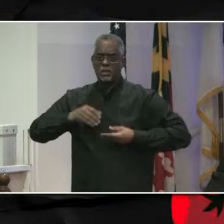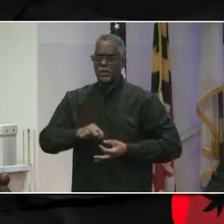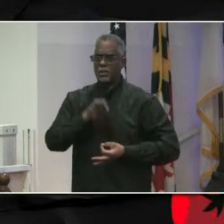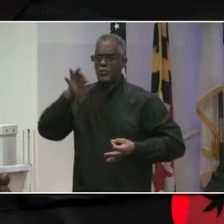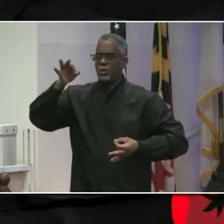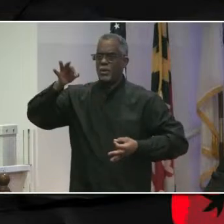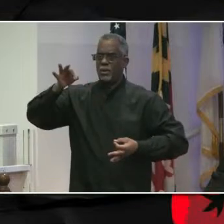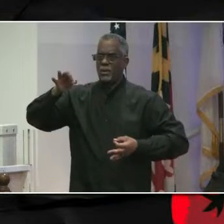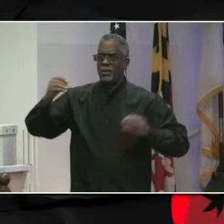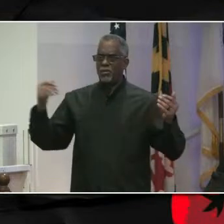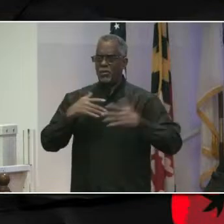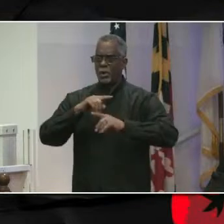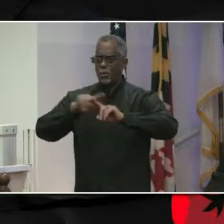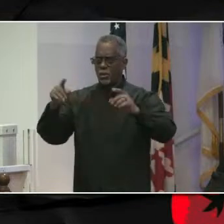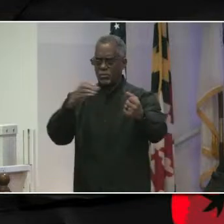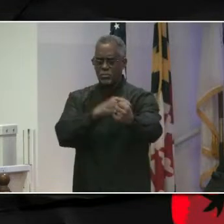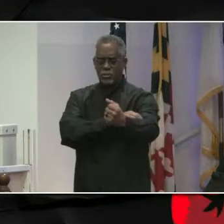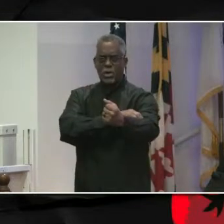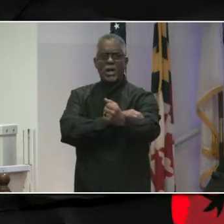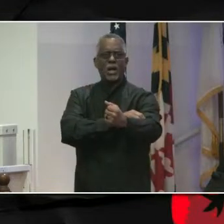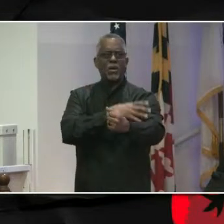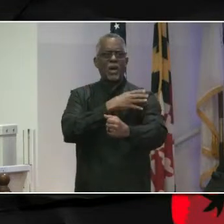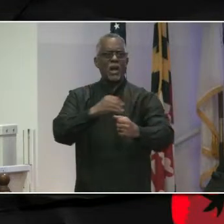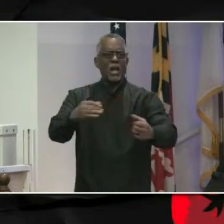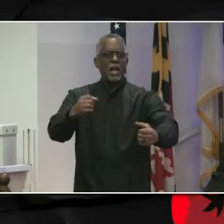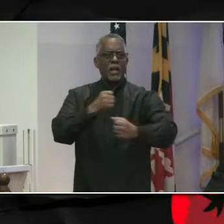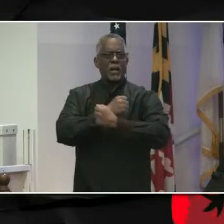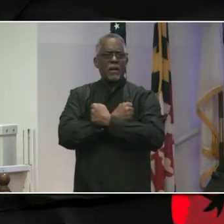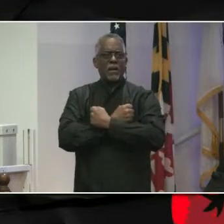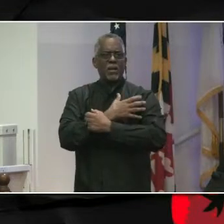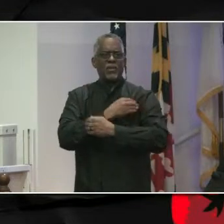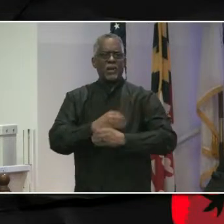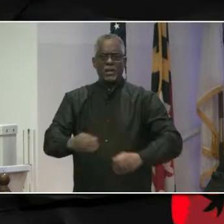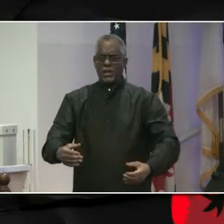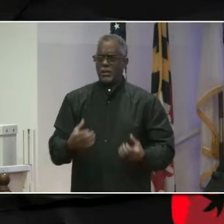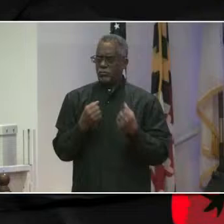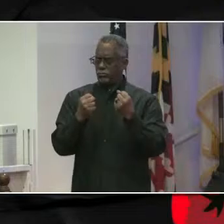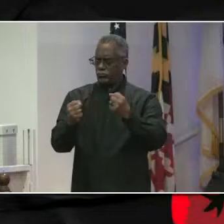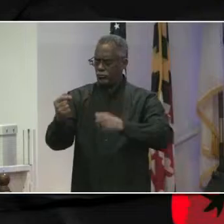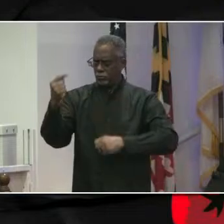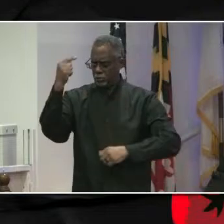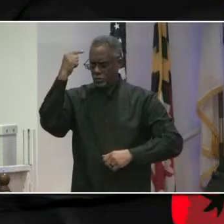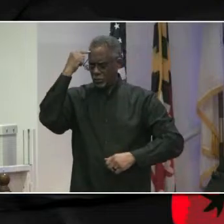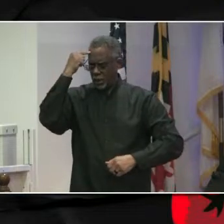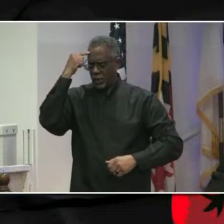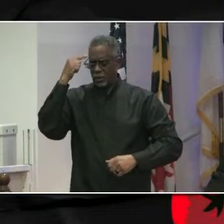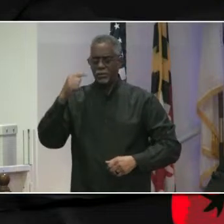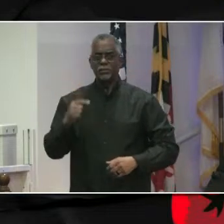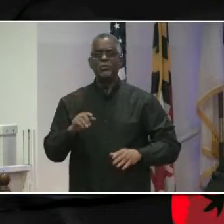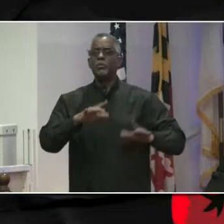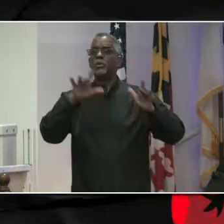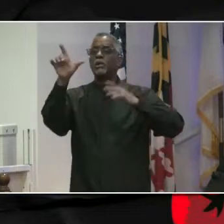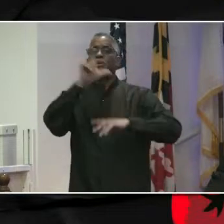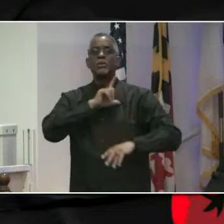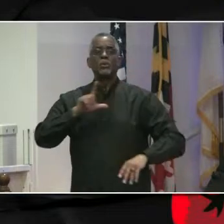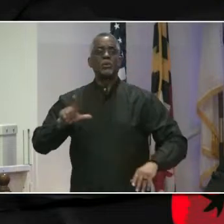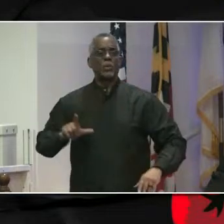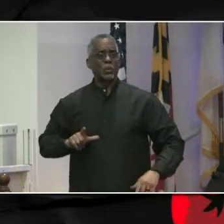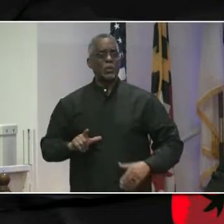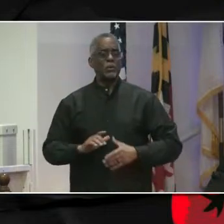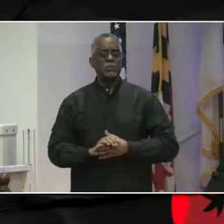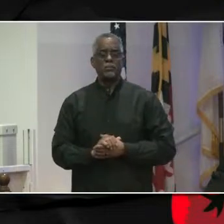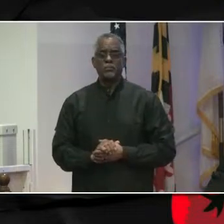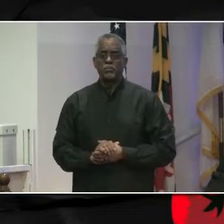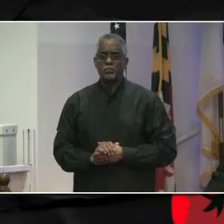fear, but of power and of love and of a sound mind." Amen. Praise the Lord. You may take your